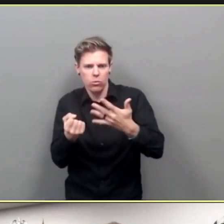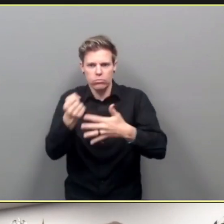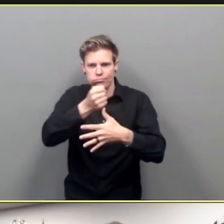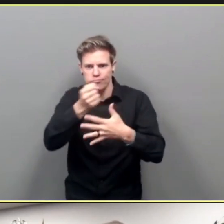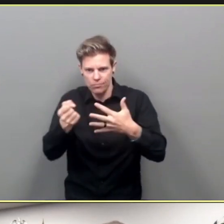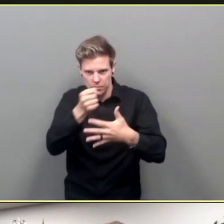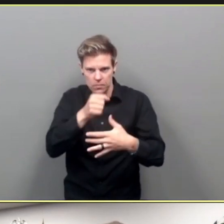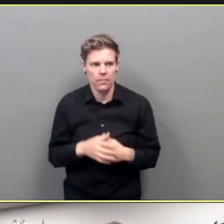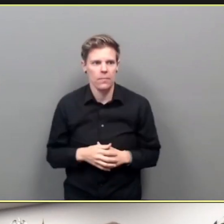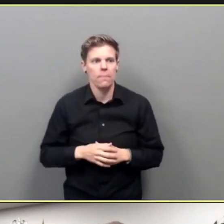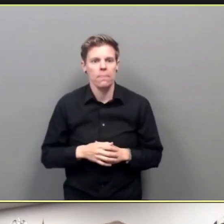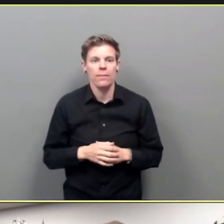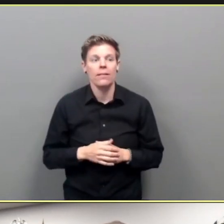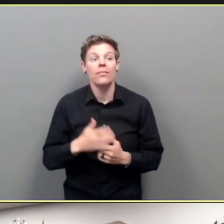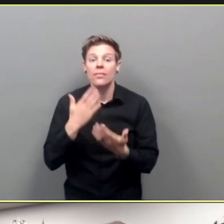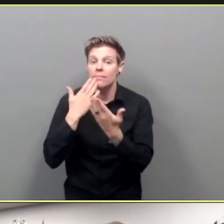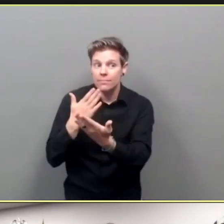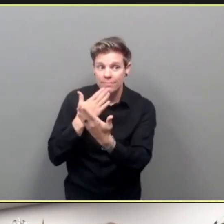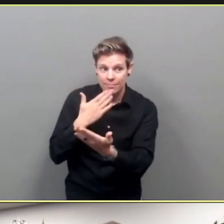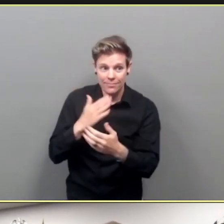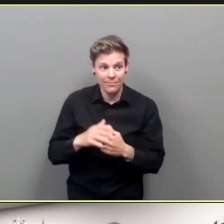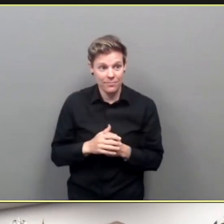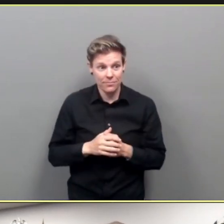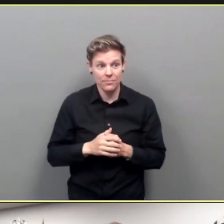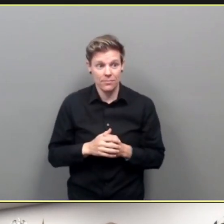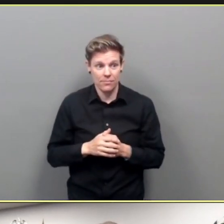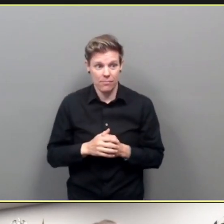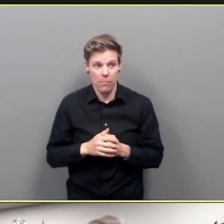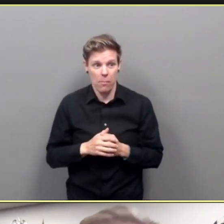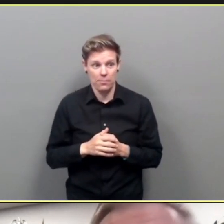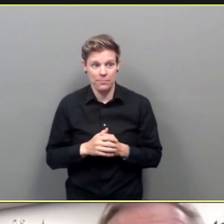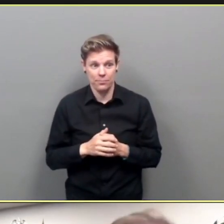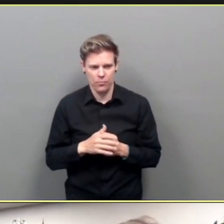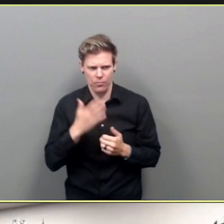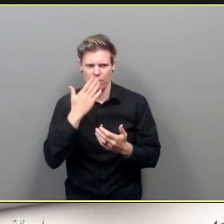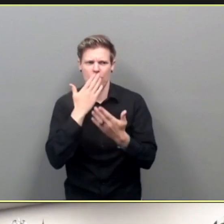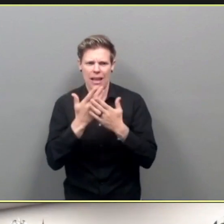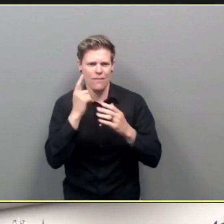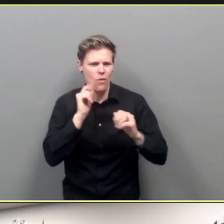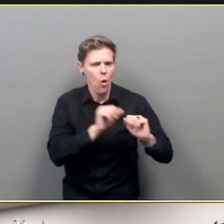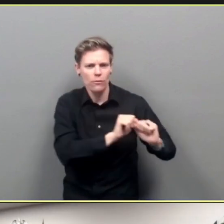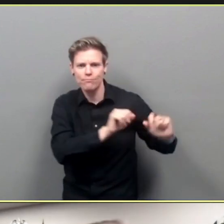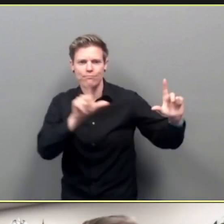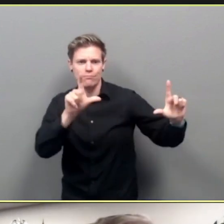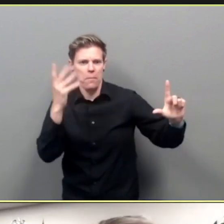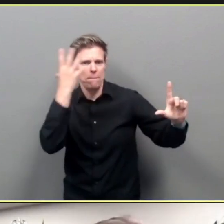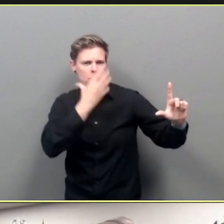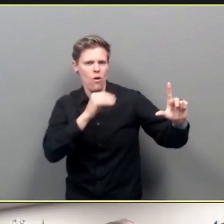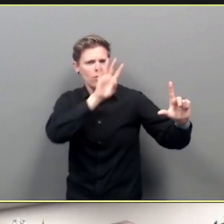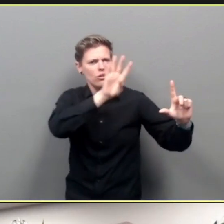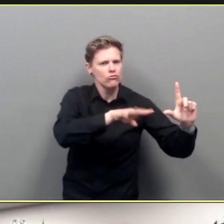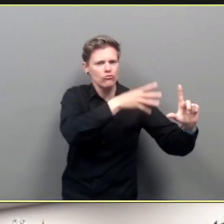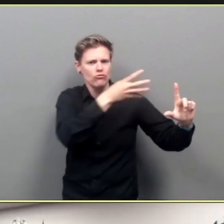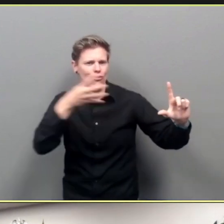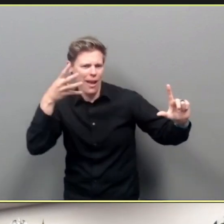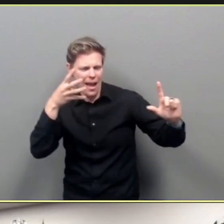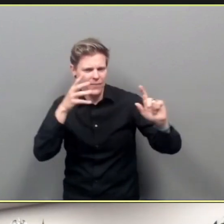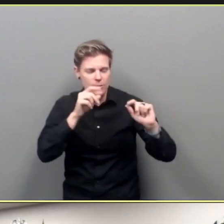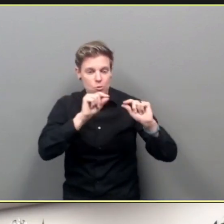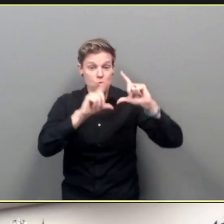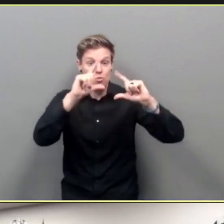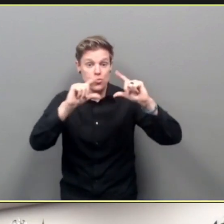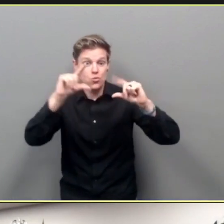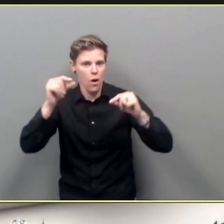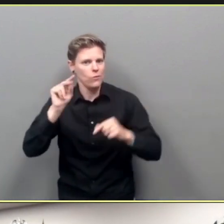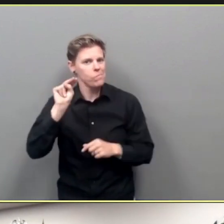that fantastic map that I showed like near the end of my presentation. We love that one. Talking about getting it framed,